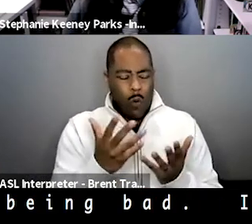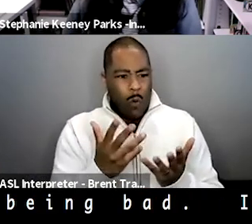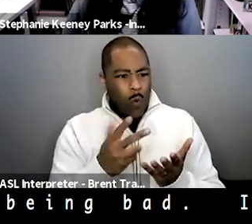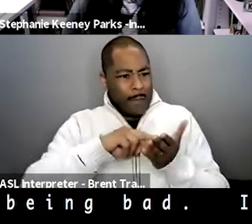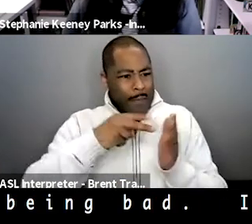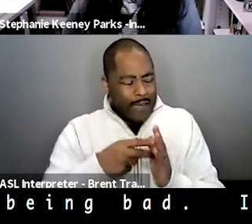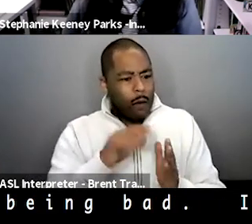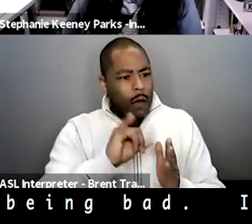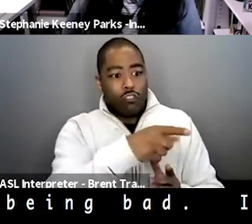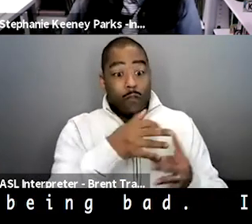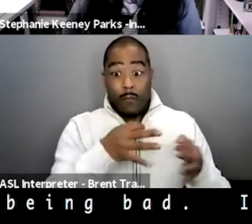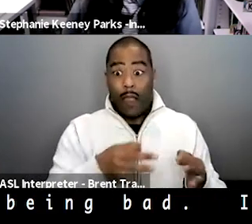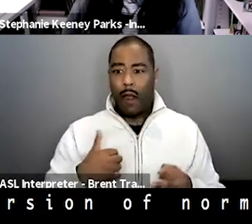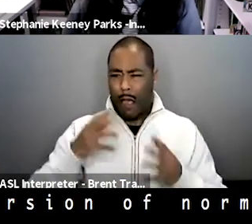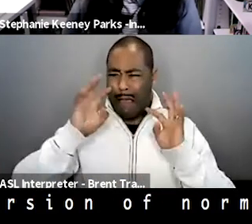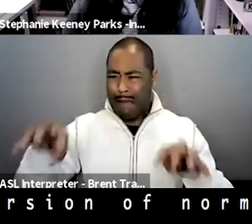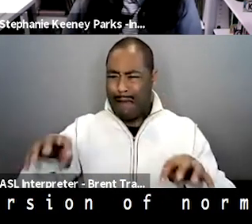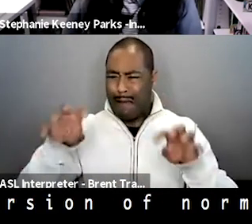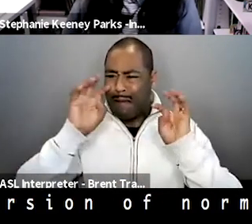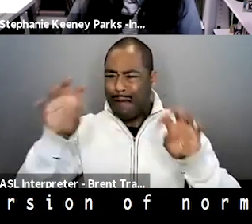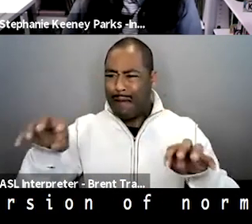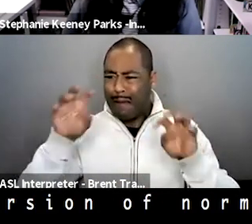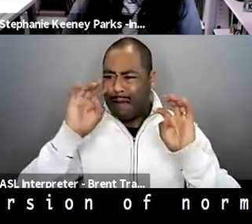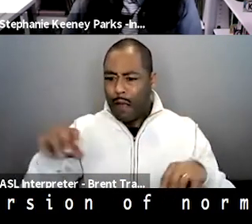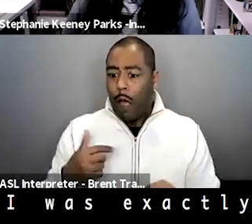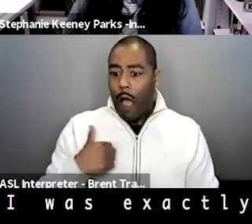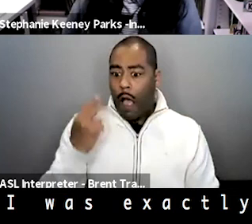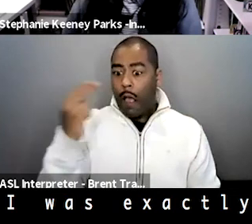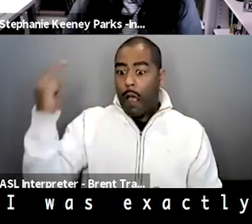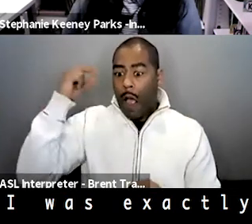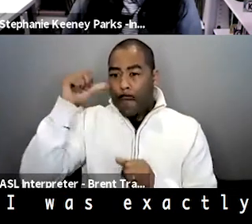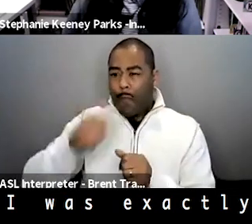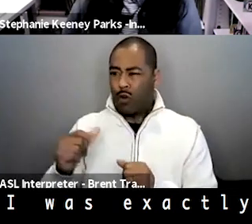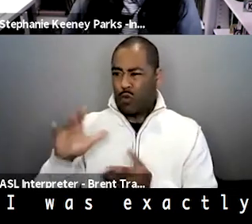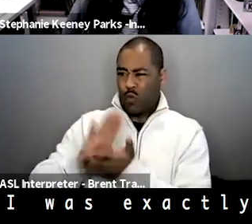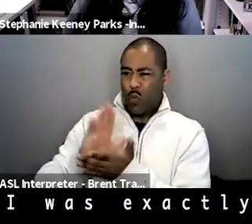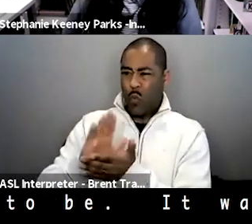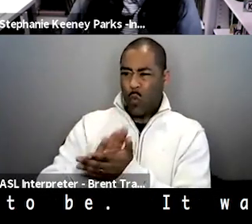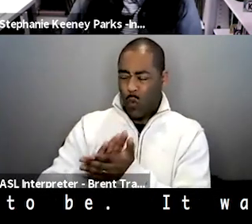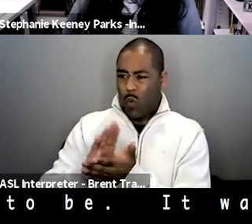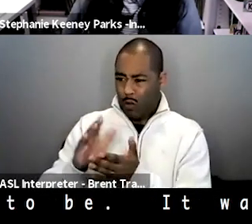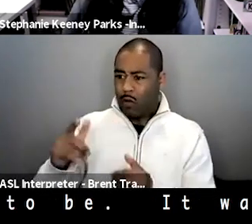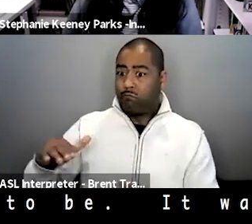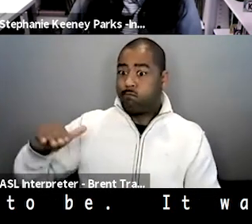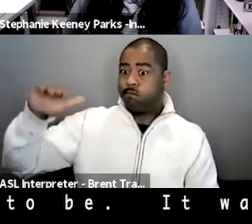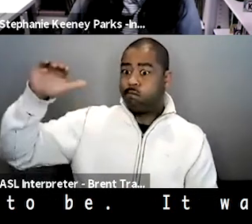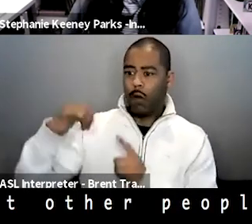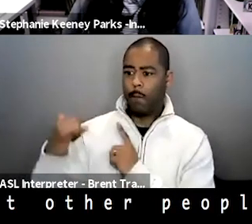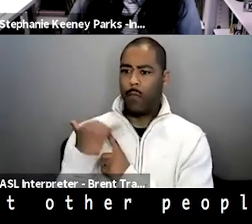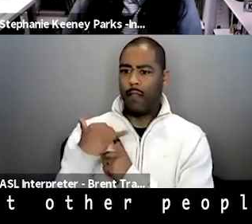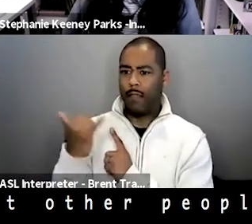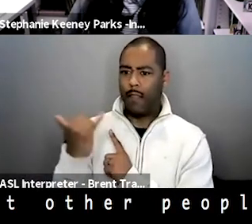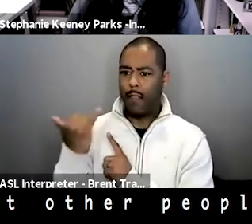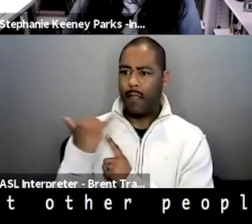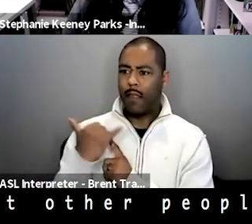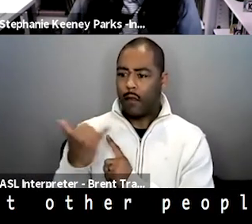and how much of a waste it kind of really was, because I wasn't being bad. I wasn't a failed version of normal. I was being me.